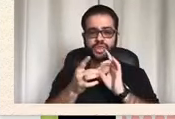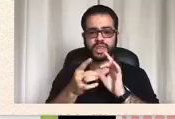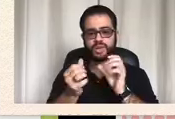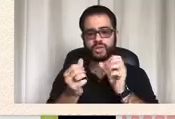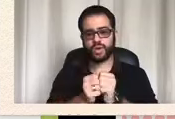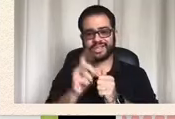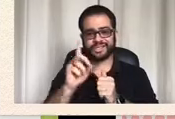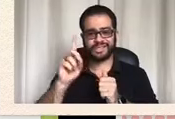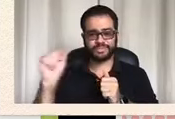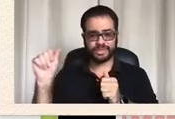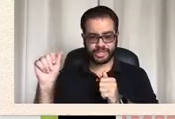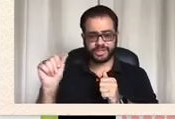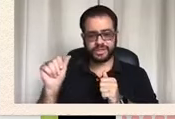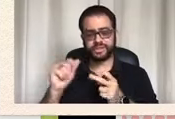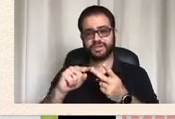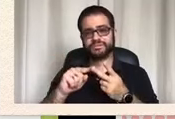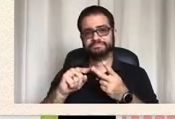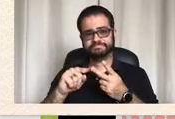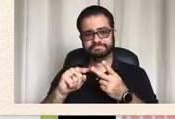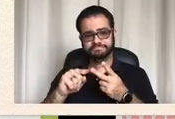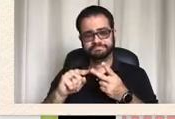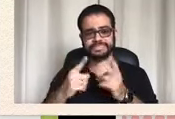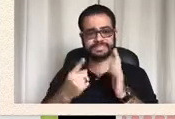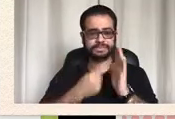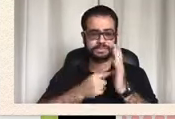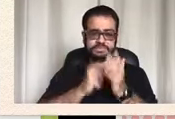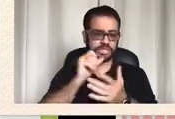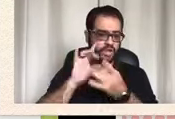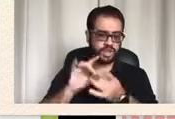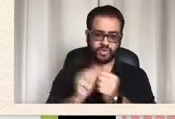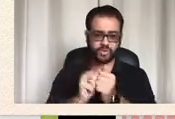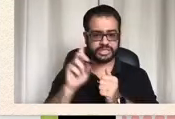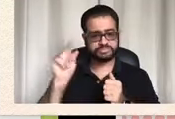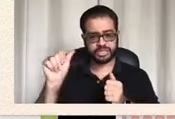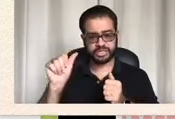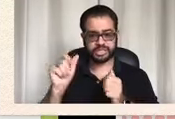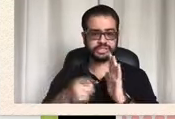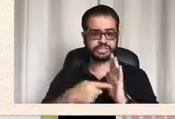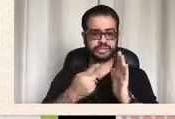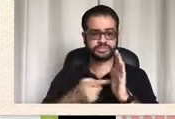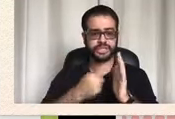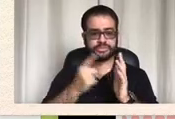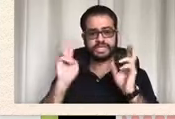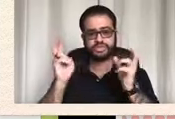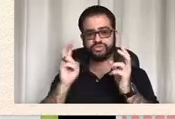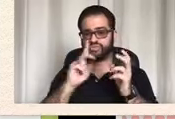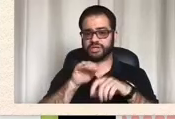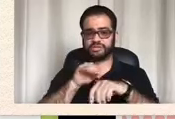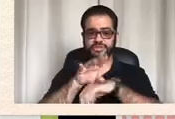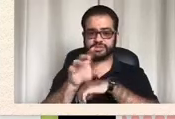and sometimes it's not. Sometimes it's an issue that affects everyone.